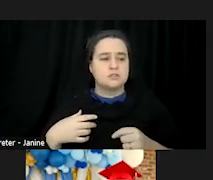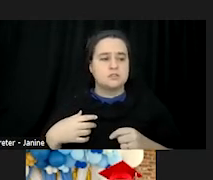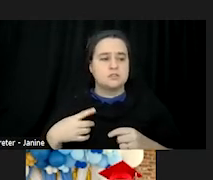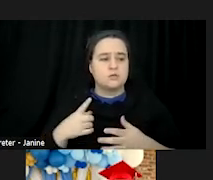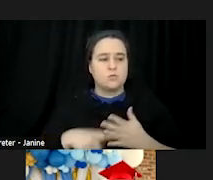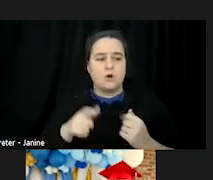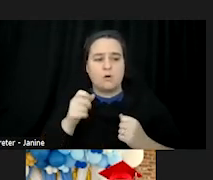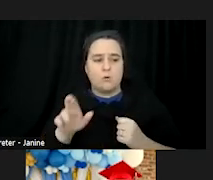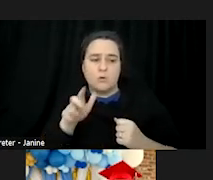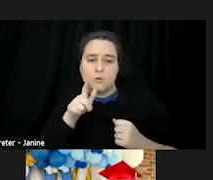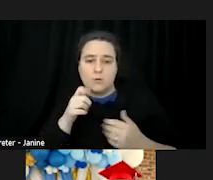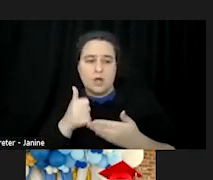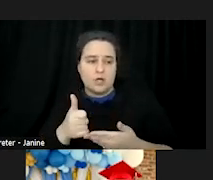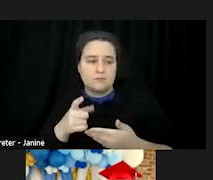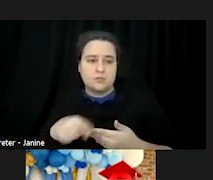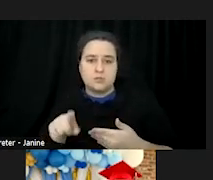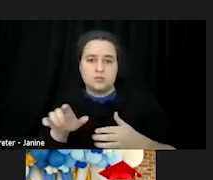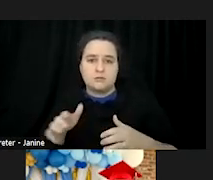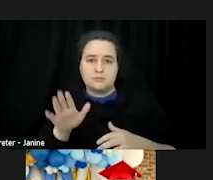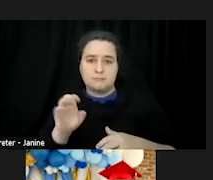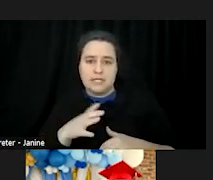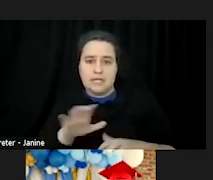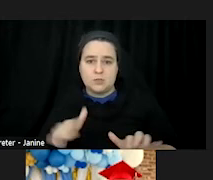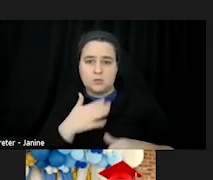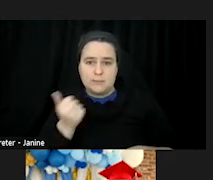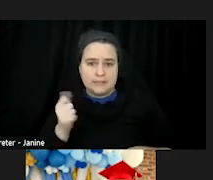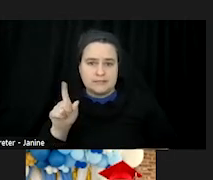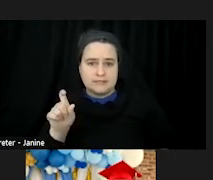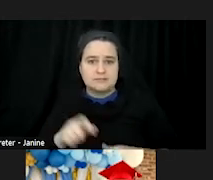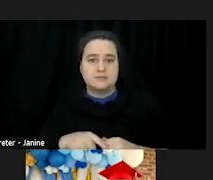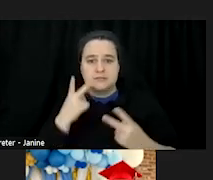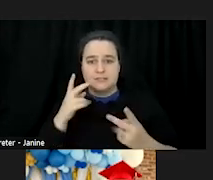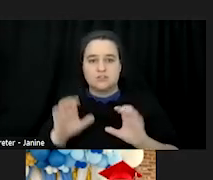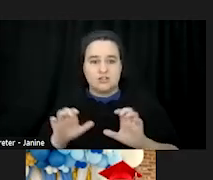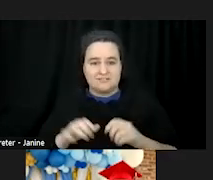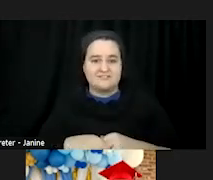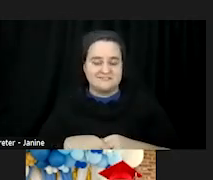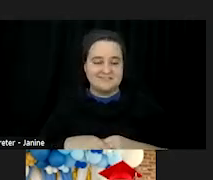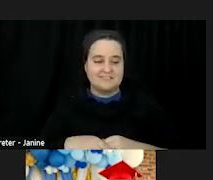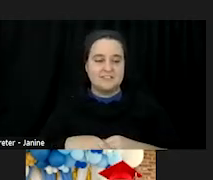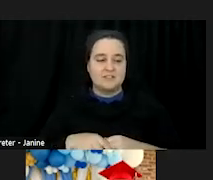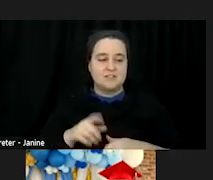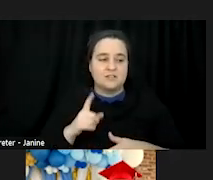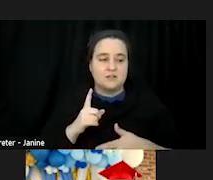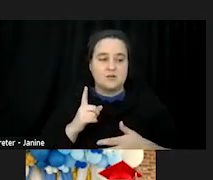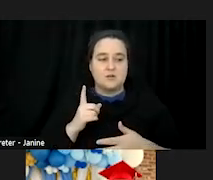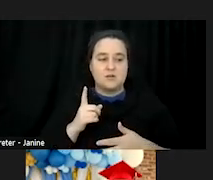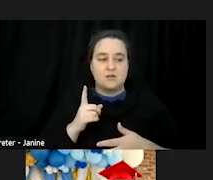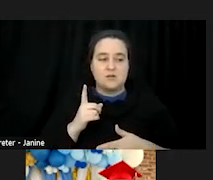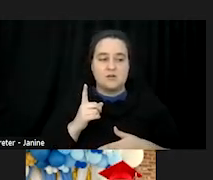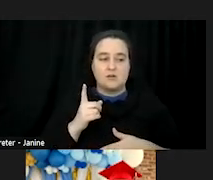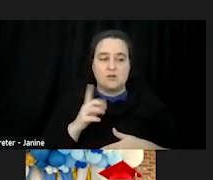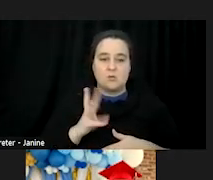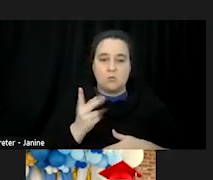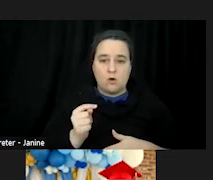do your, sorry, I can't read the chat. My question, what or who helps you be and do your,